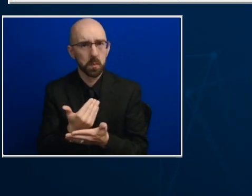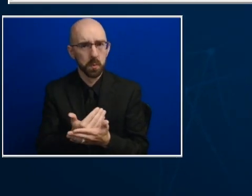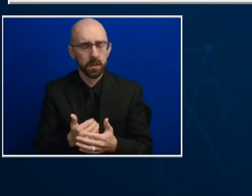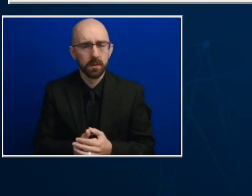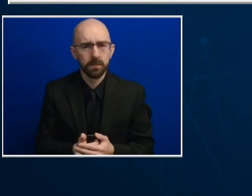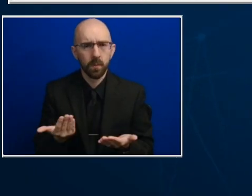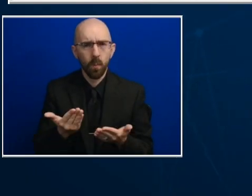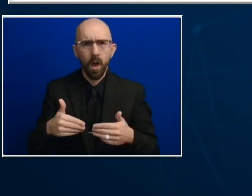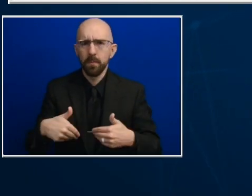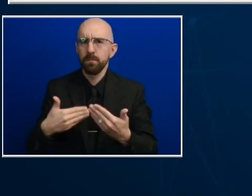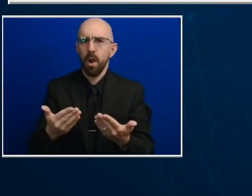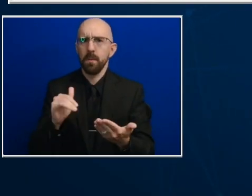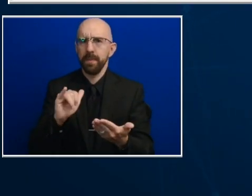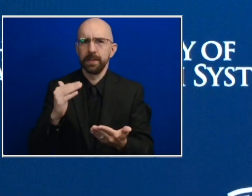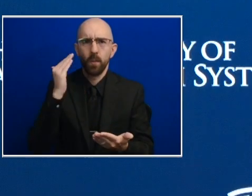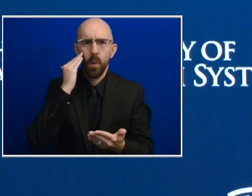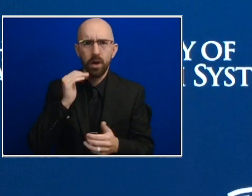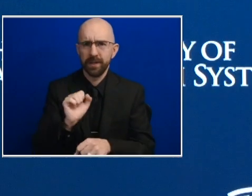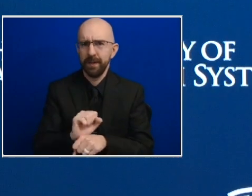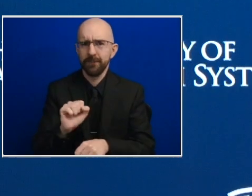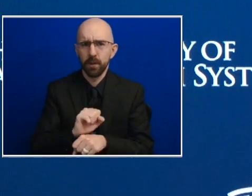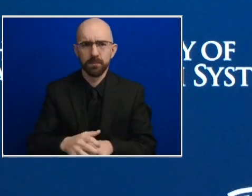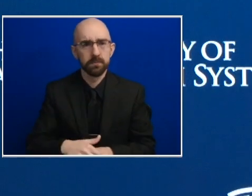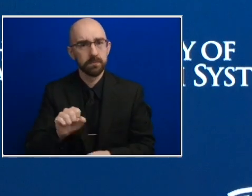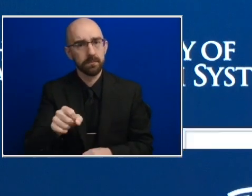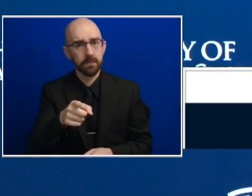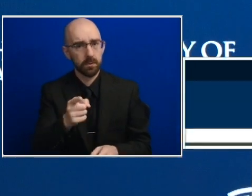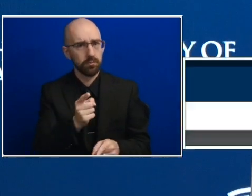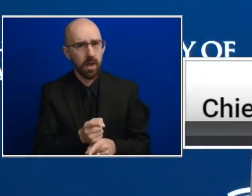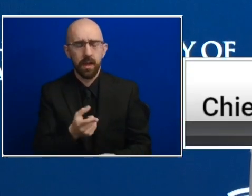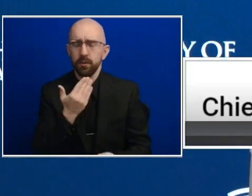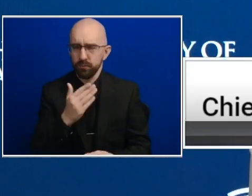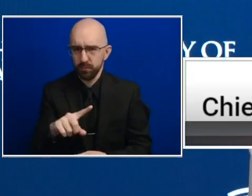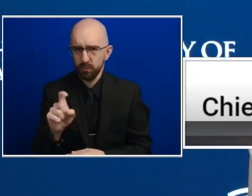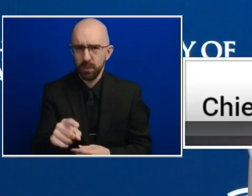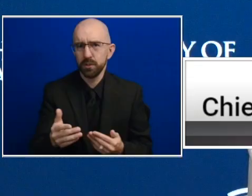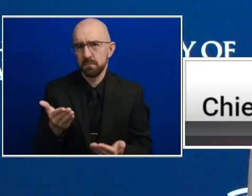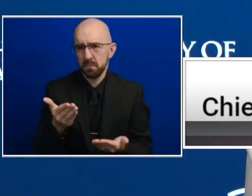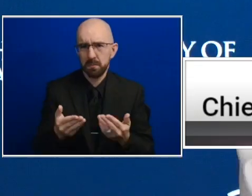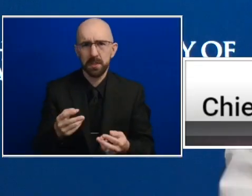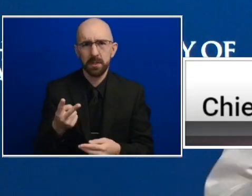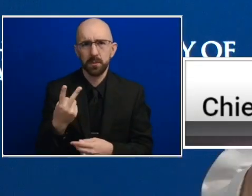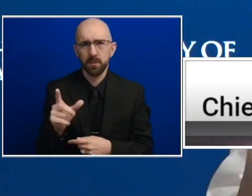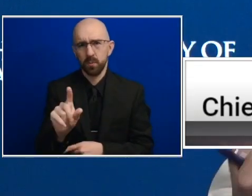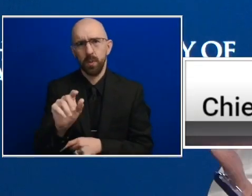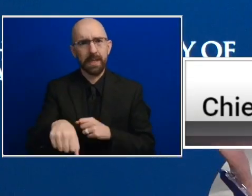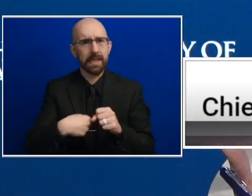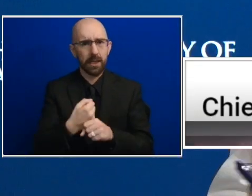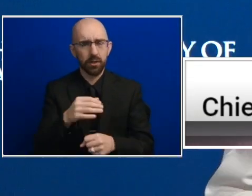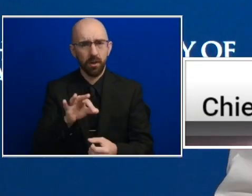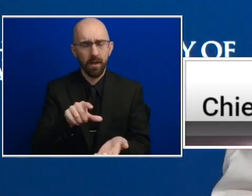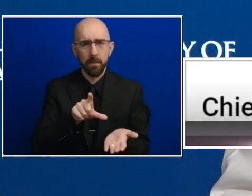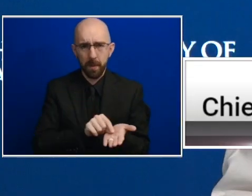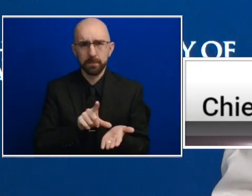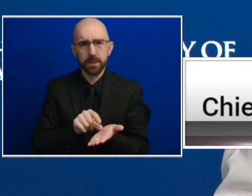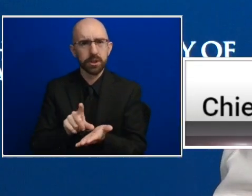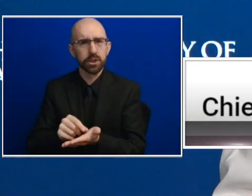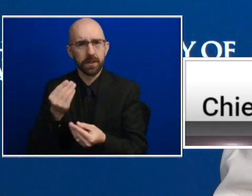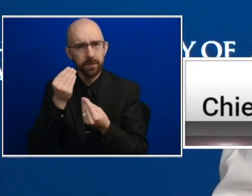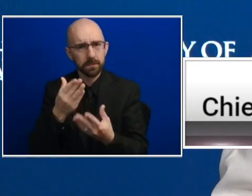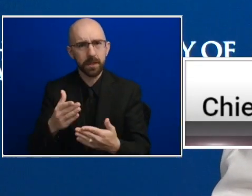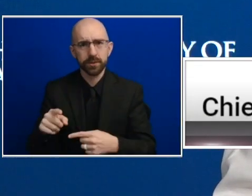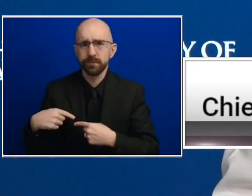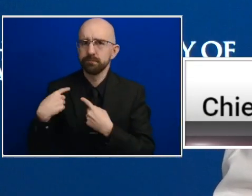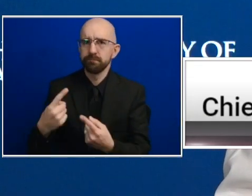prompted this awareness effort? Yeah, you're right. That's a good question. There's probably 2 decades of published information about